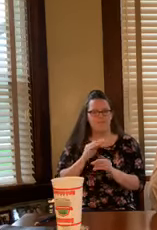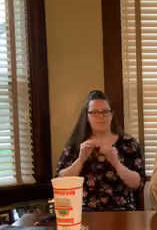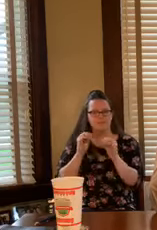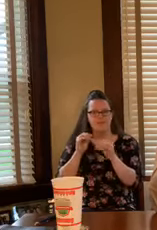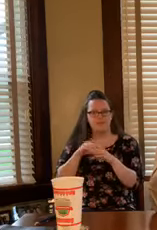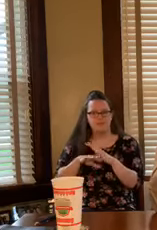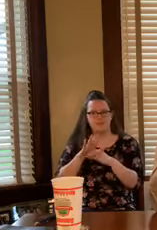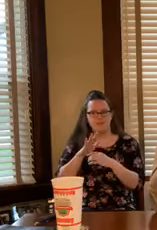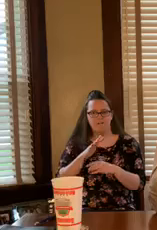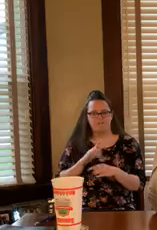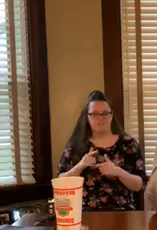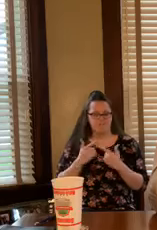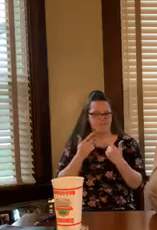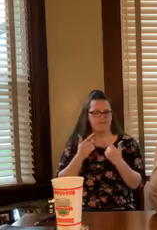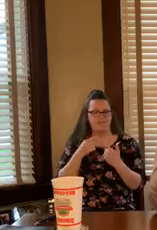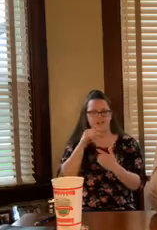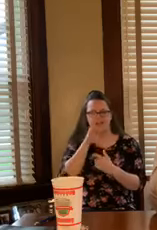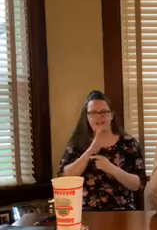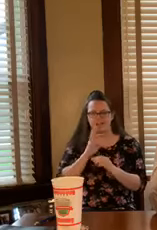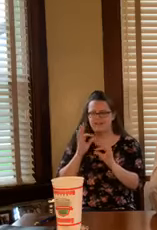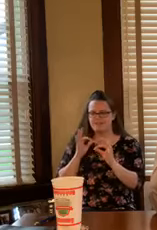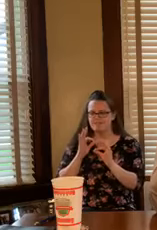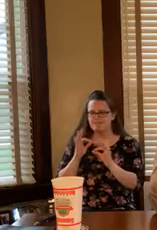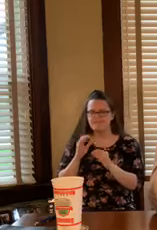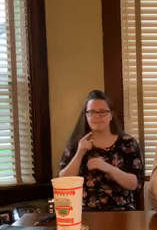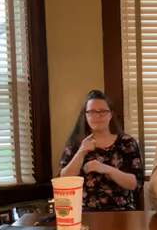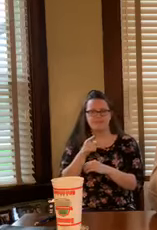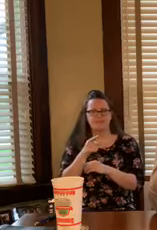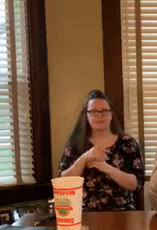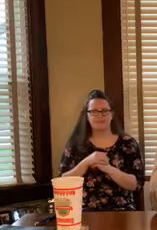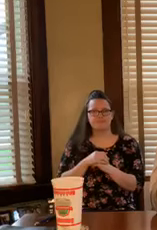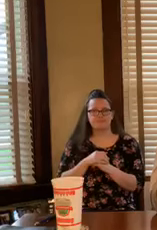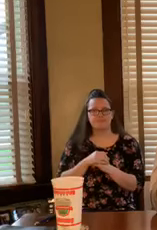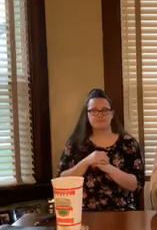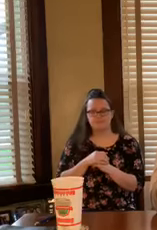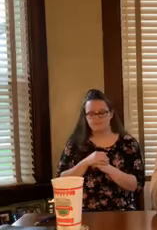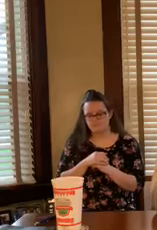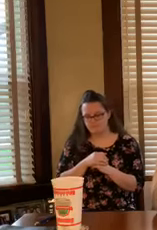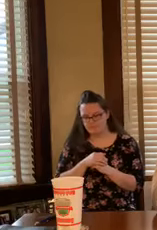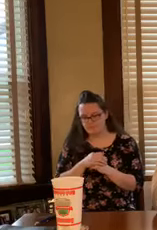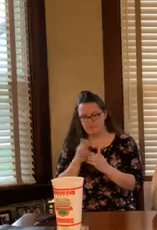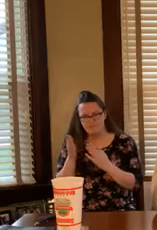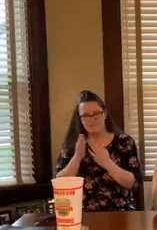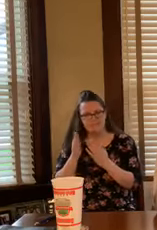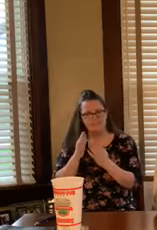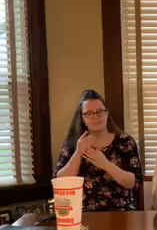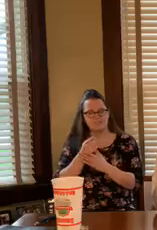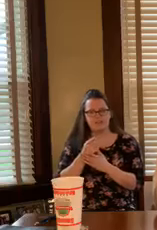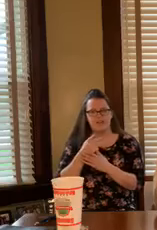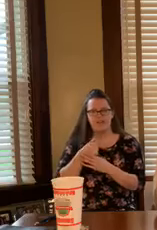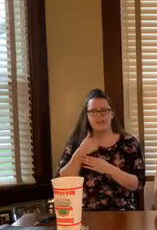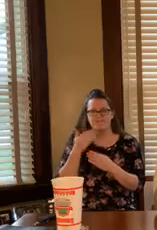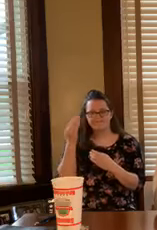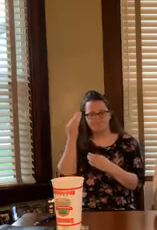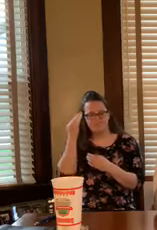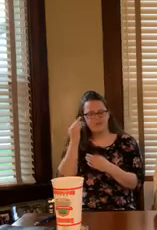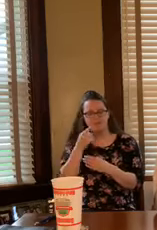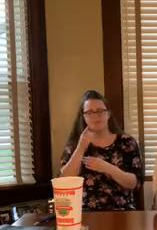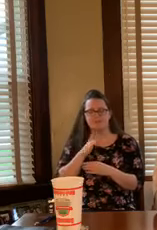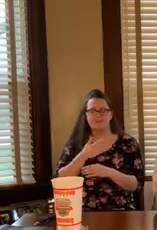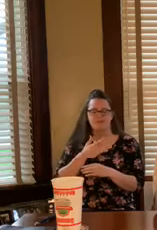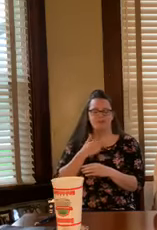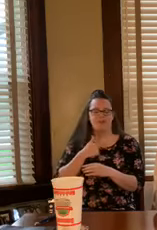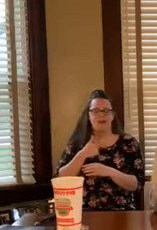life. God has begun to minister through these videos and just through his spirit to you. And I know that you feel it. I know that